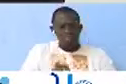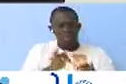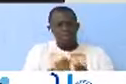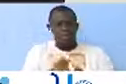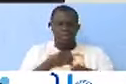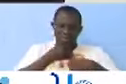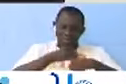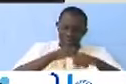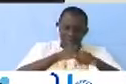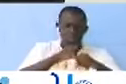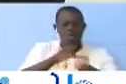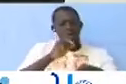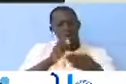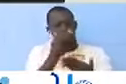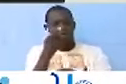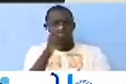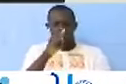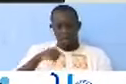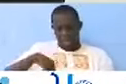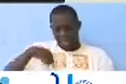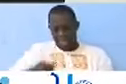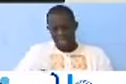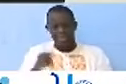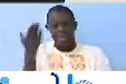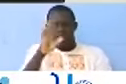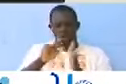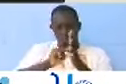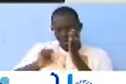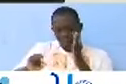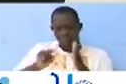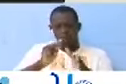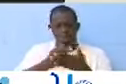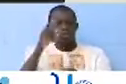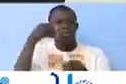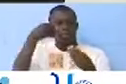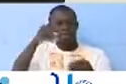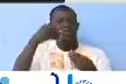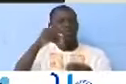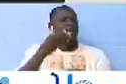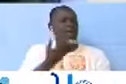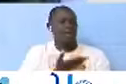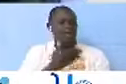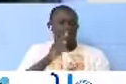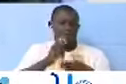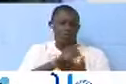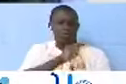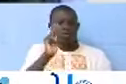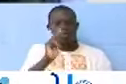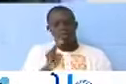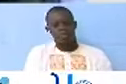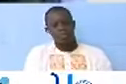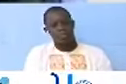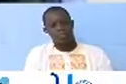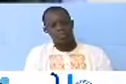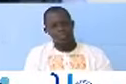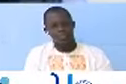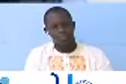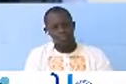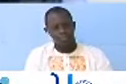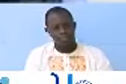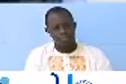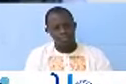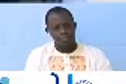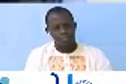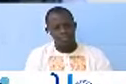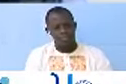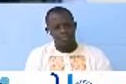actually did you attain any kind of qualification or certificate? Ninga boto apparente ala yemenke. Foyel nyinke. Karamo